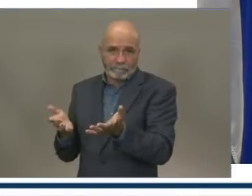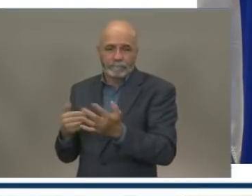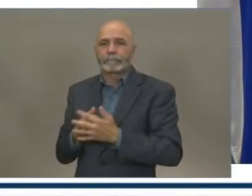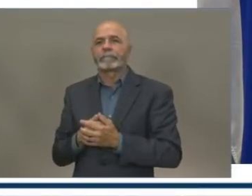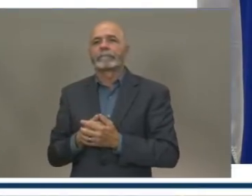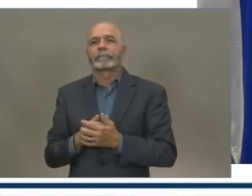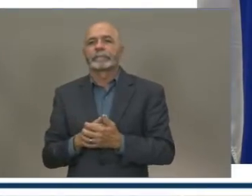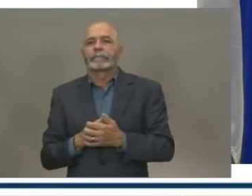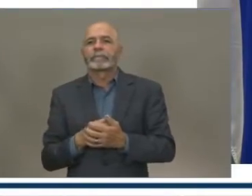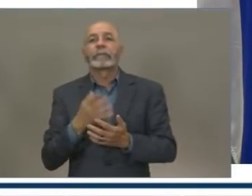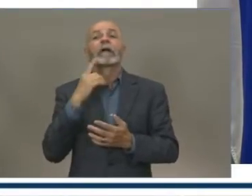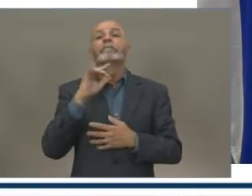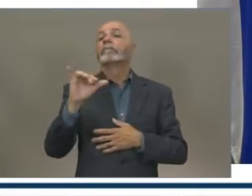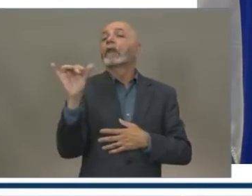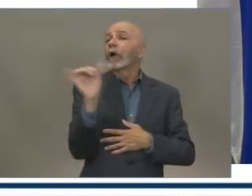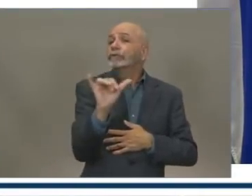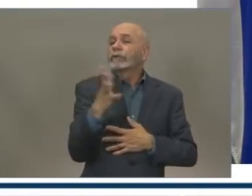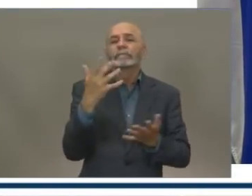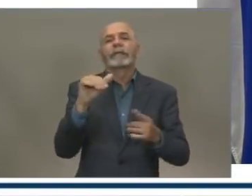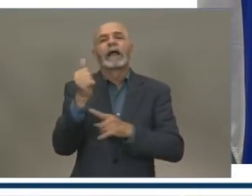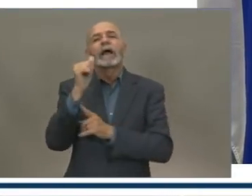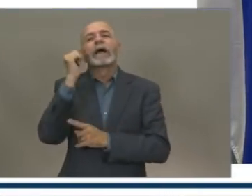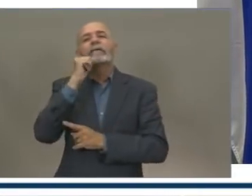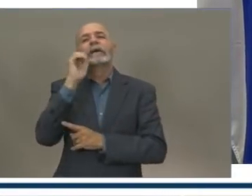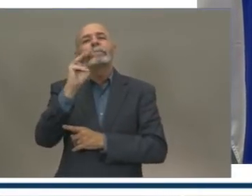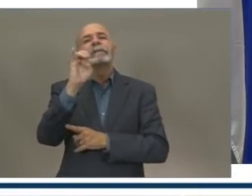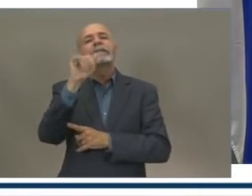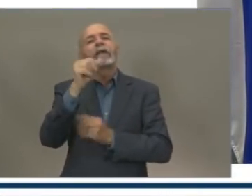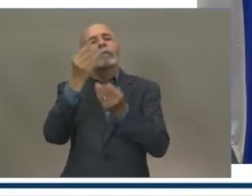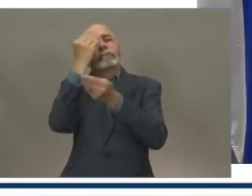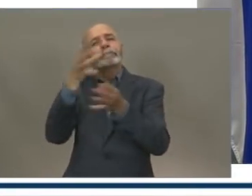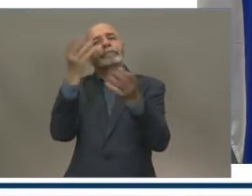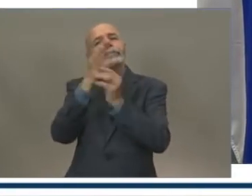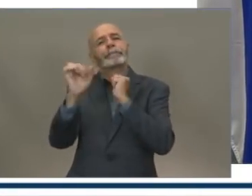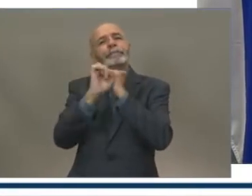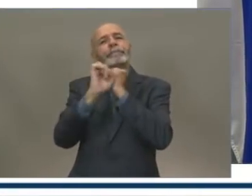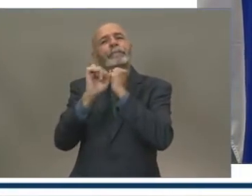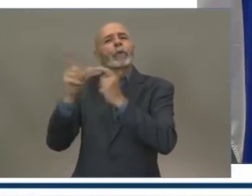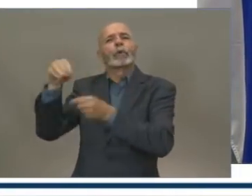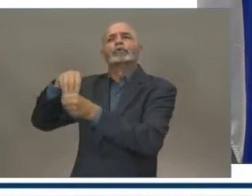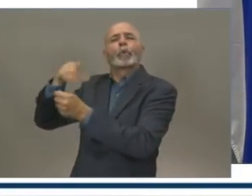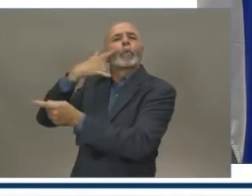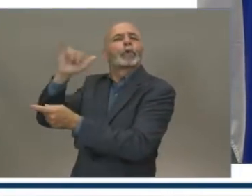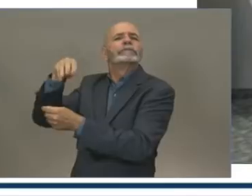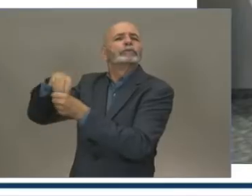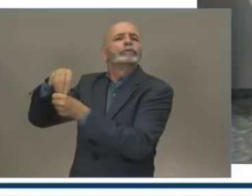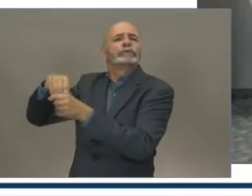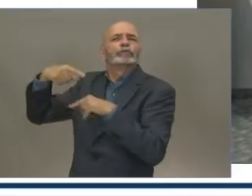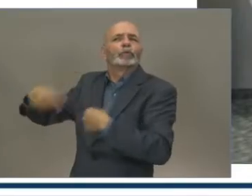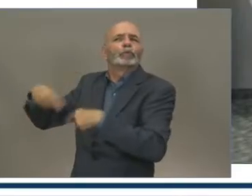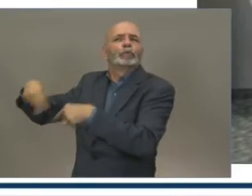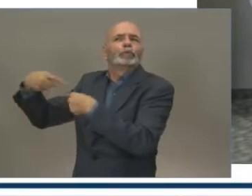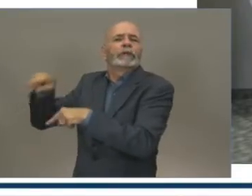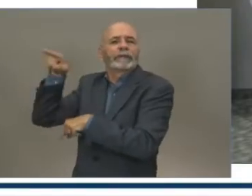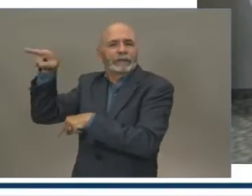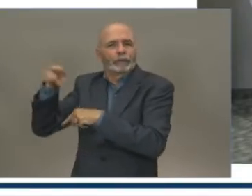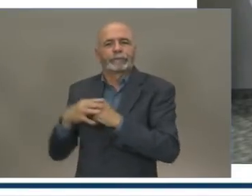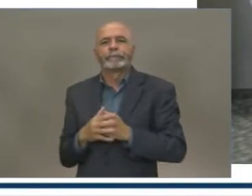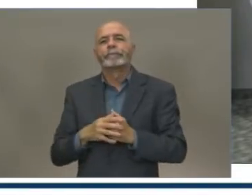daily media releases to inform people about activities in schools as well. Go ahead, Adrian, with your